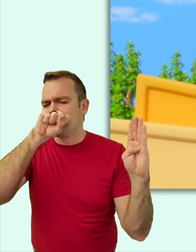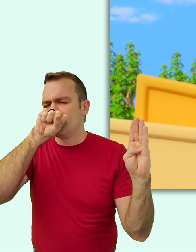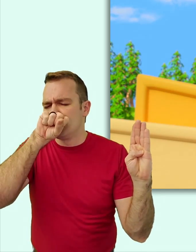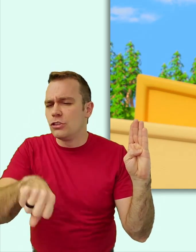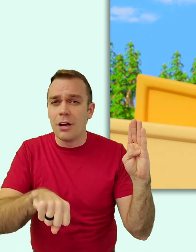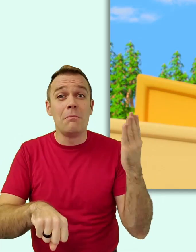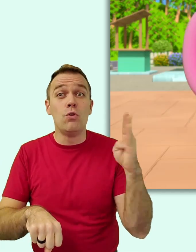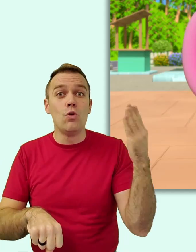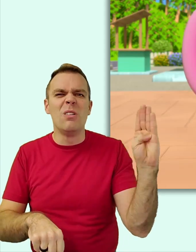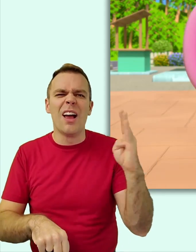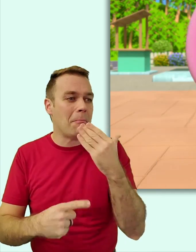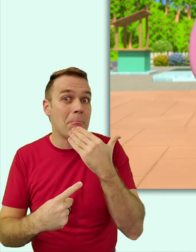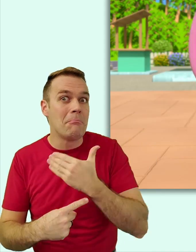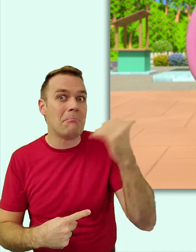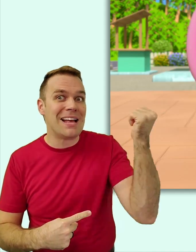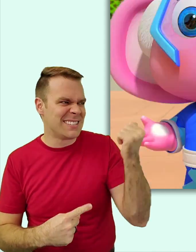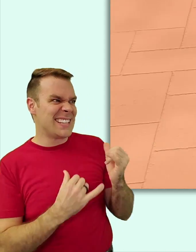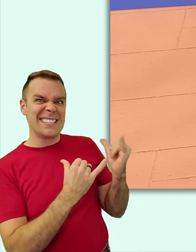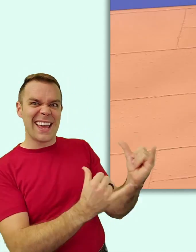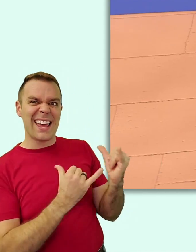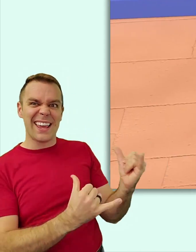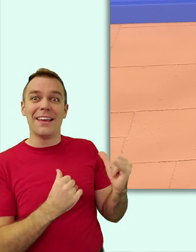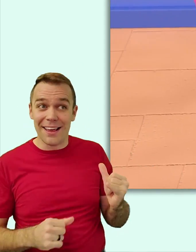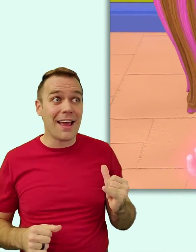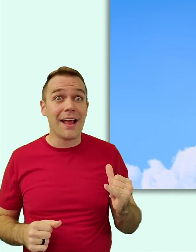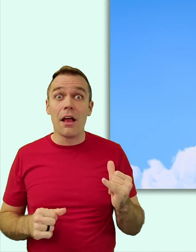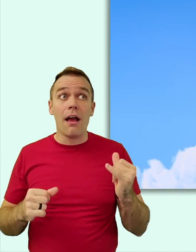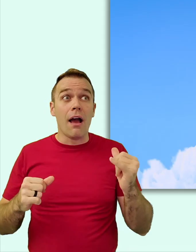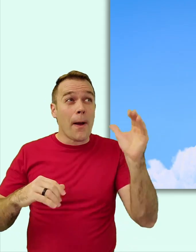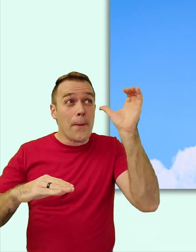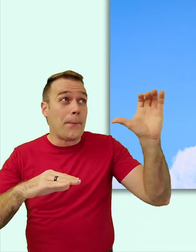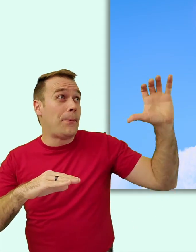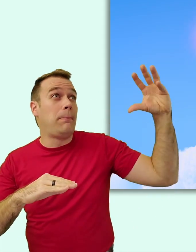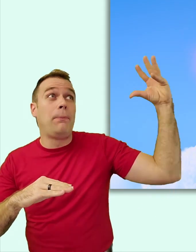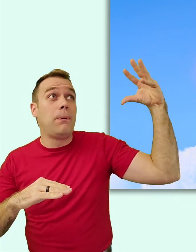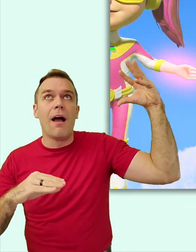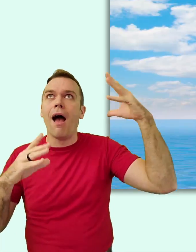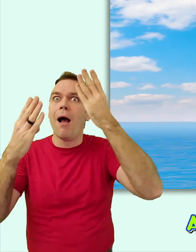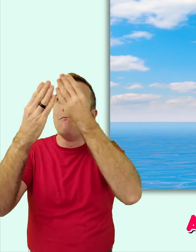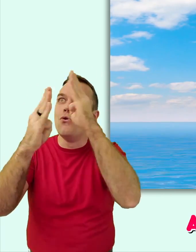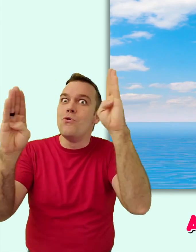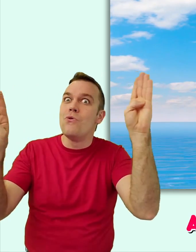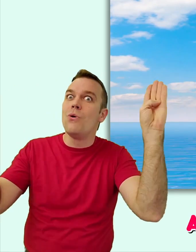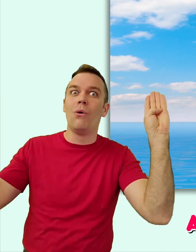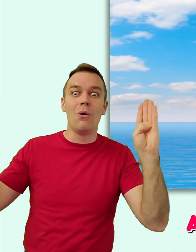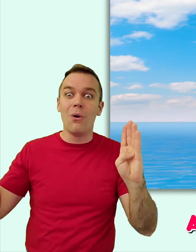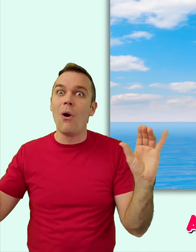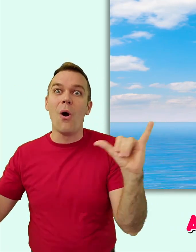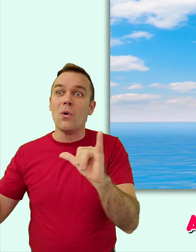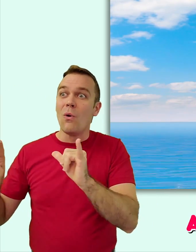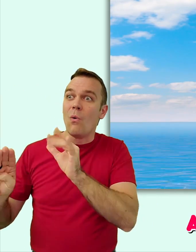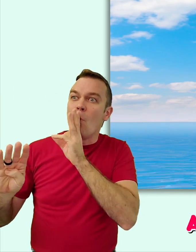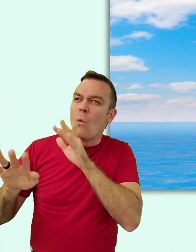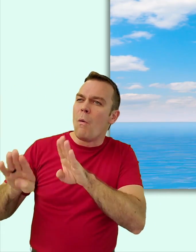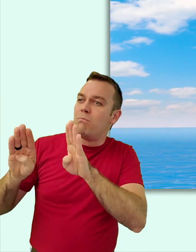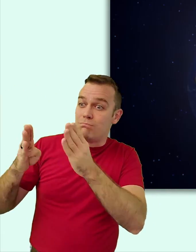It's my favorite color. It's mine. On a sunny day, the sky's blue. And the big white sea